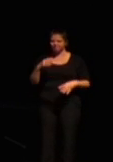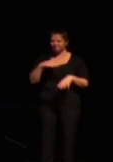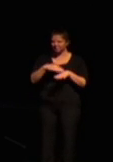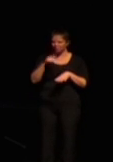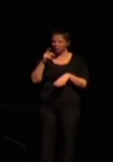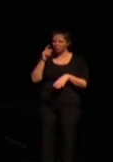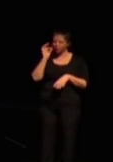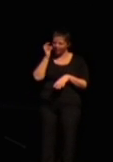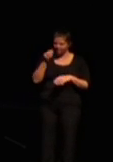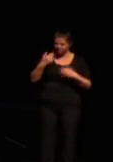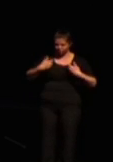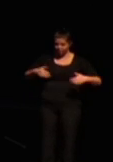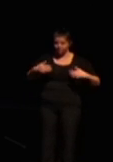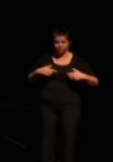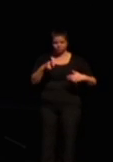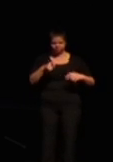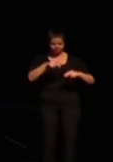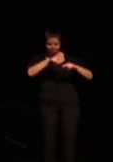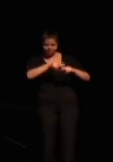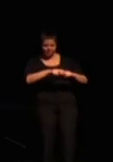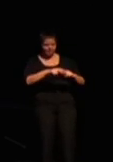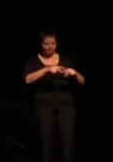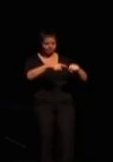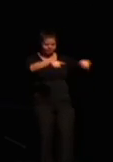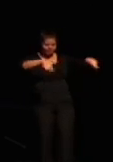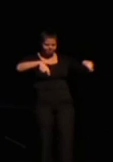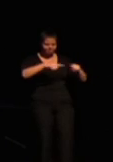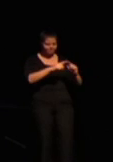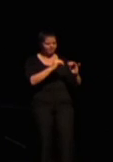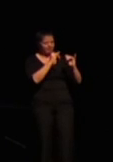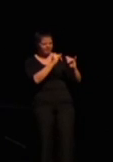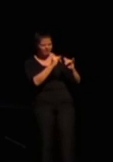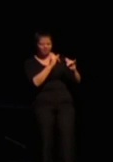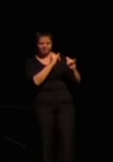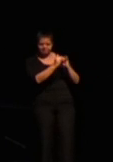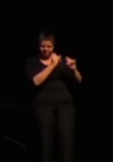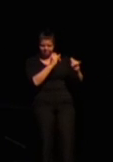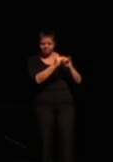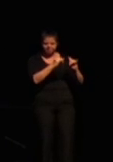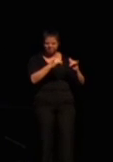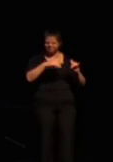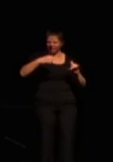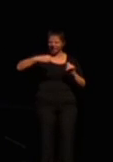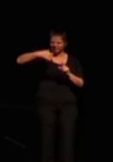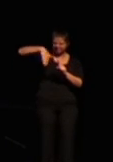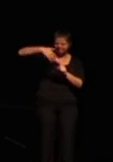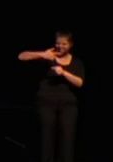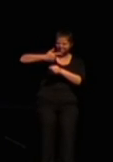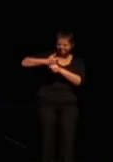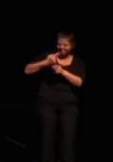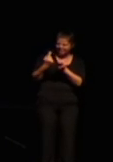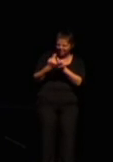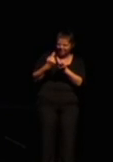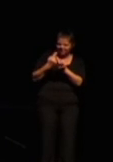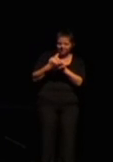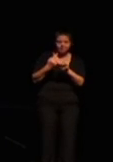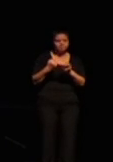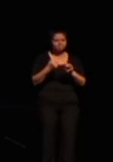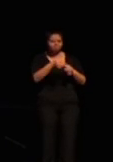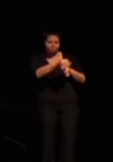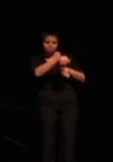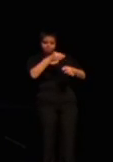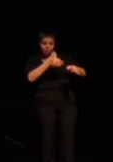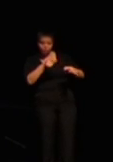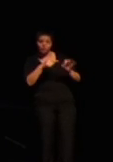conducted with Julia sitting in a studio with a host of recording equipment behind her. The images swap from Julia posing the